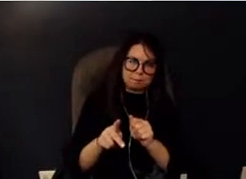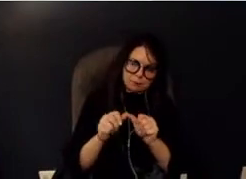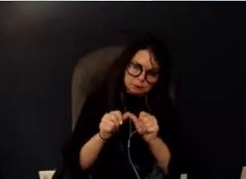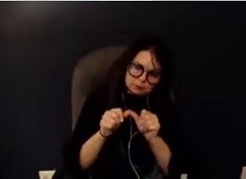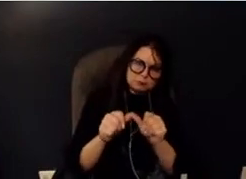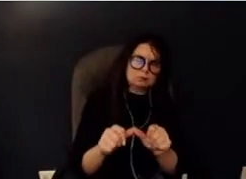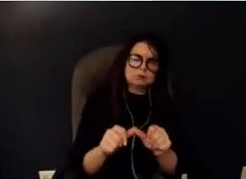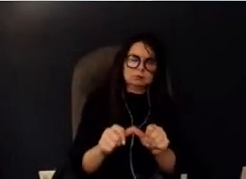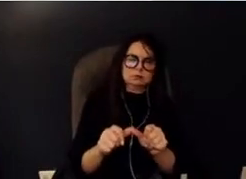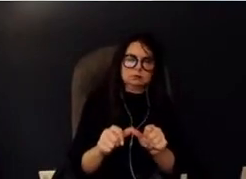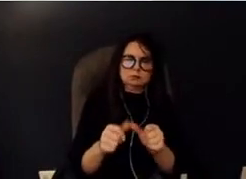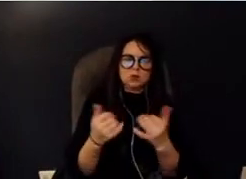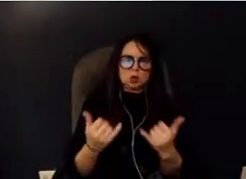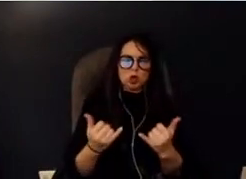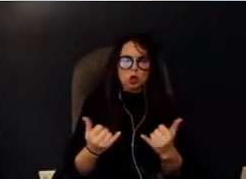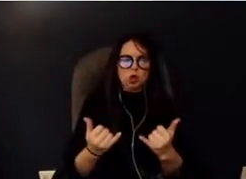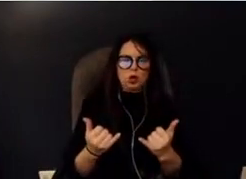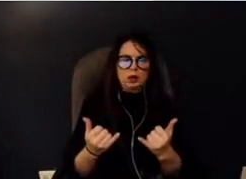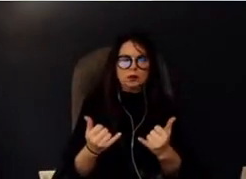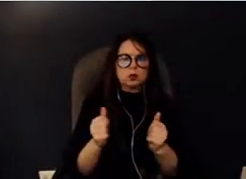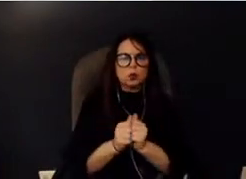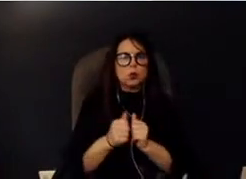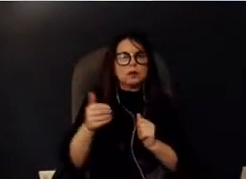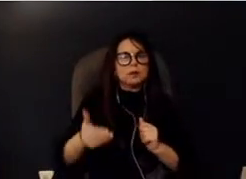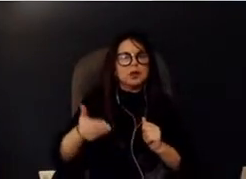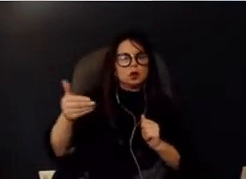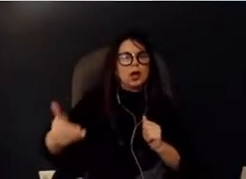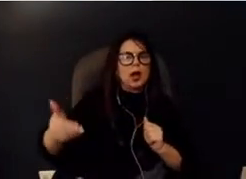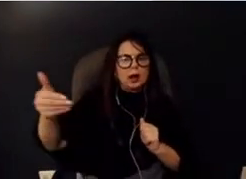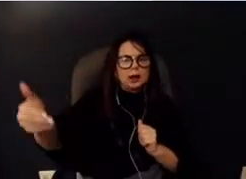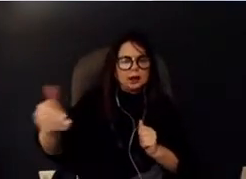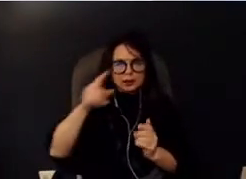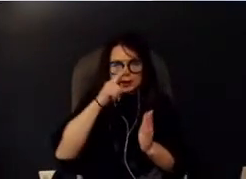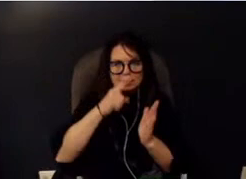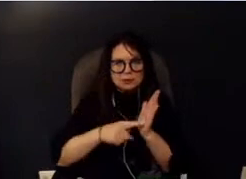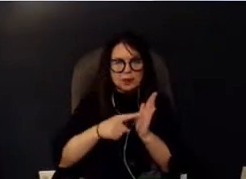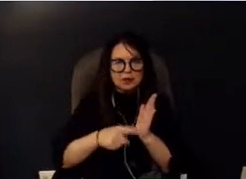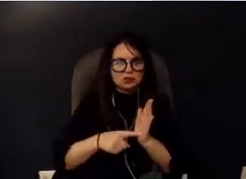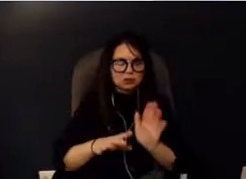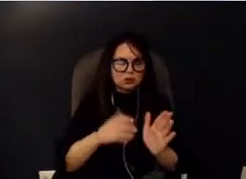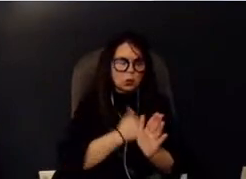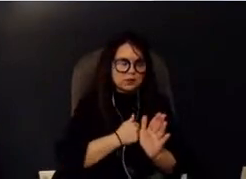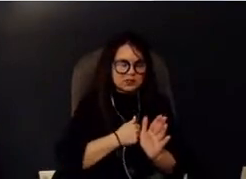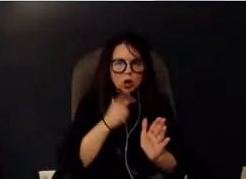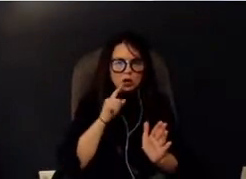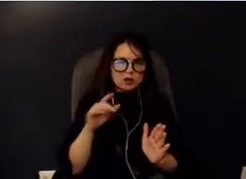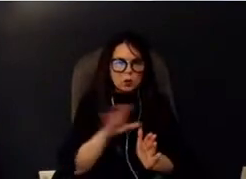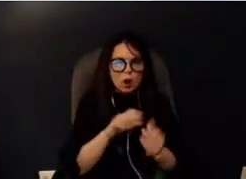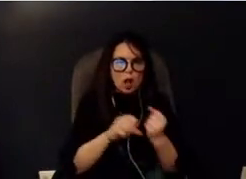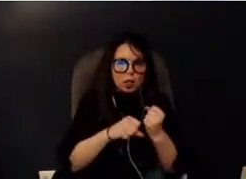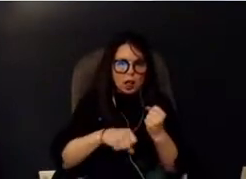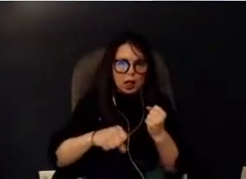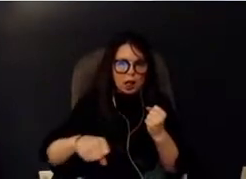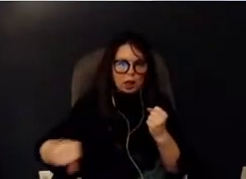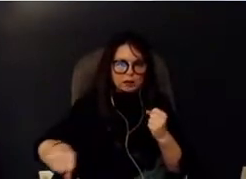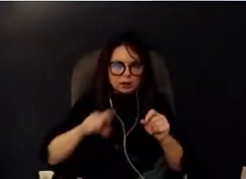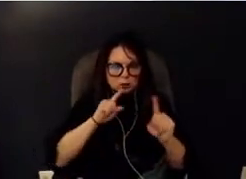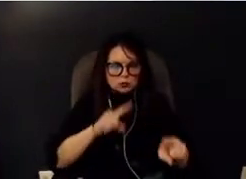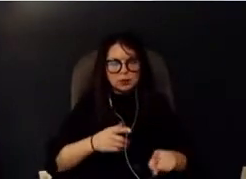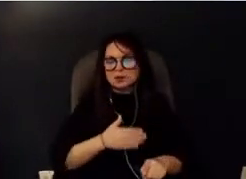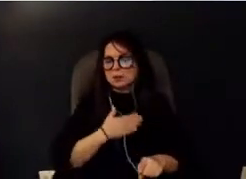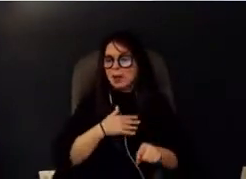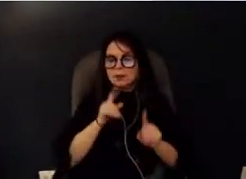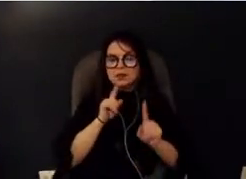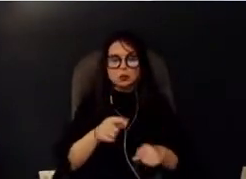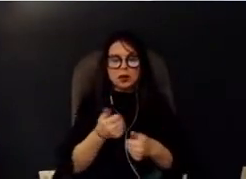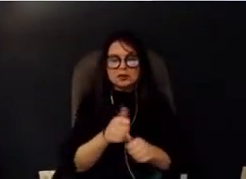the periodic inspections that are also required. So sorry for the lengthy response. Happy to answer any further questions.